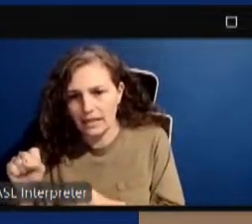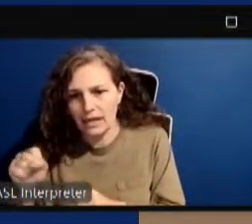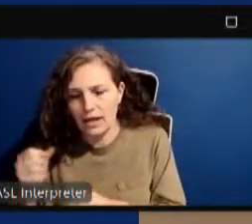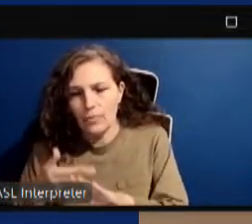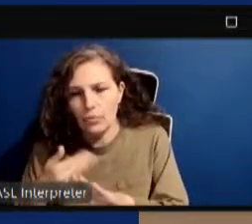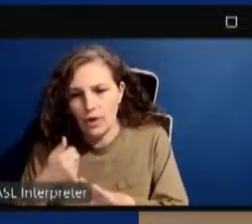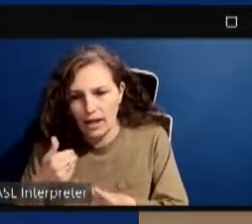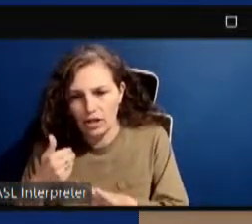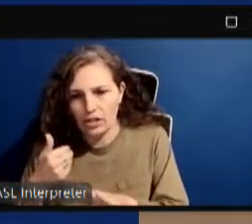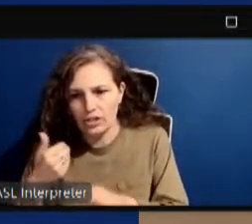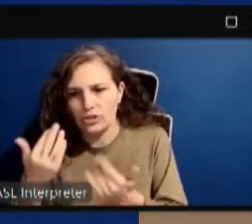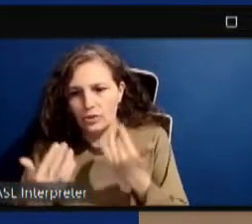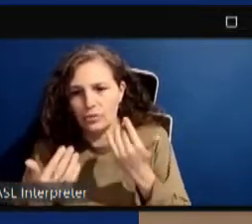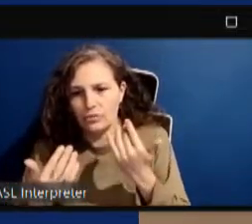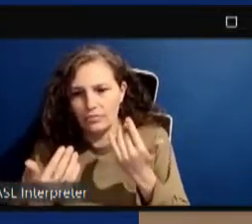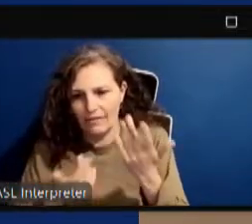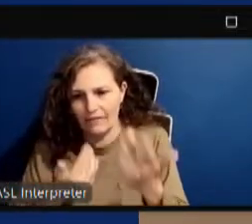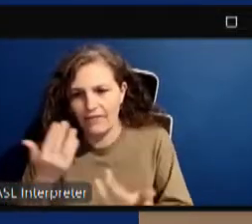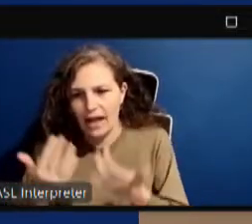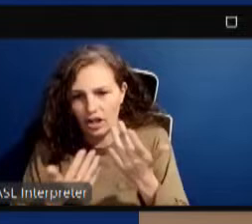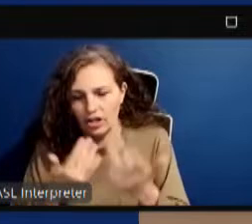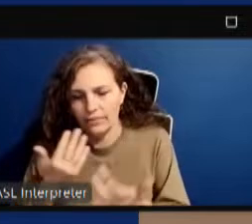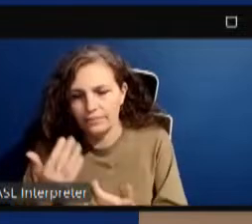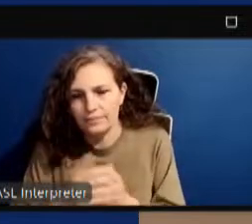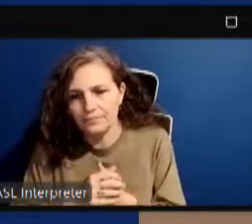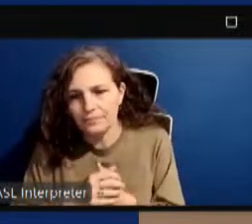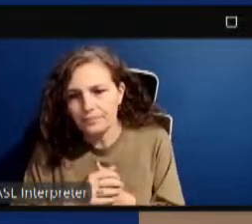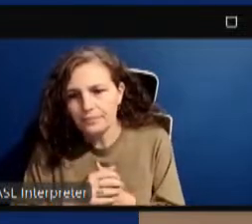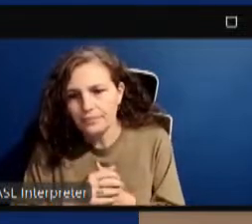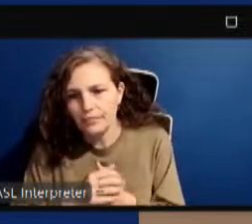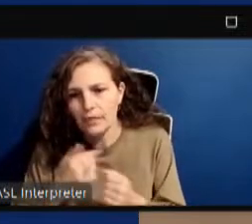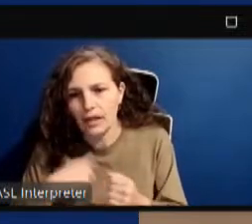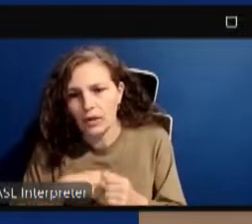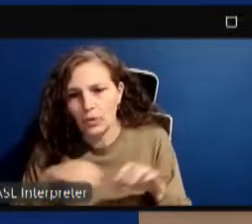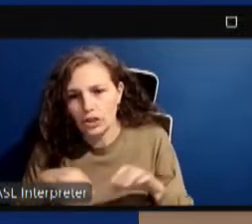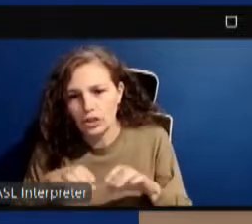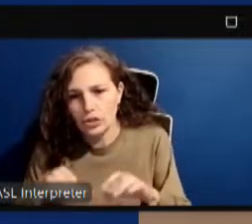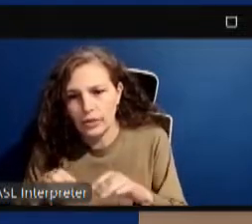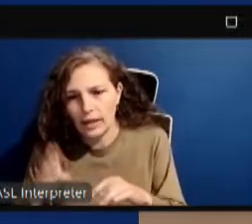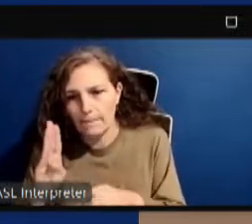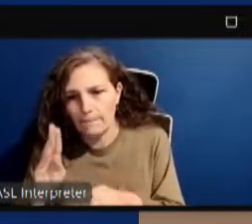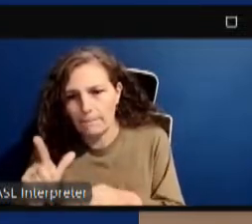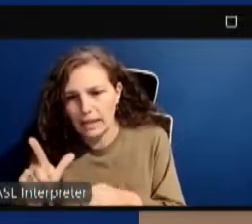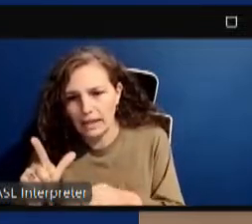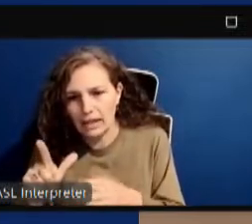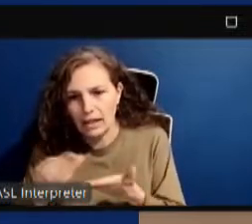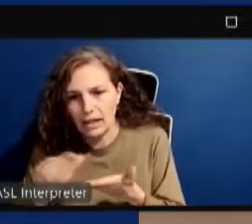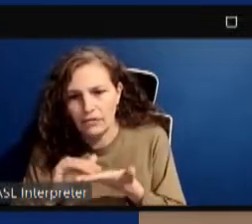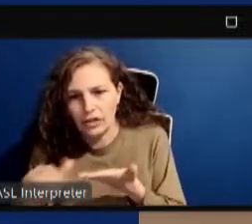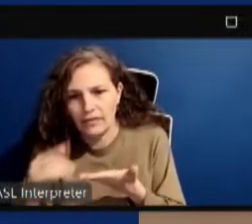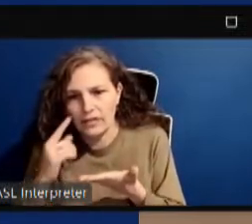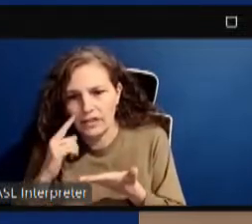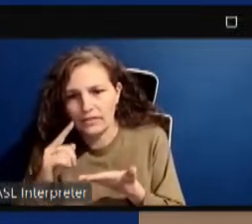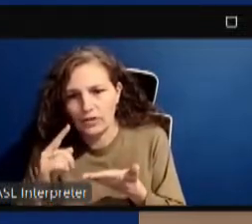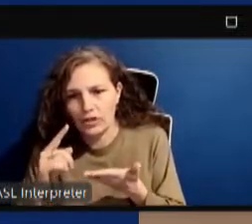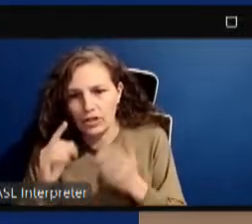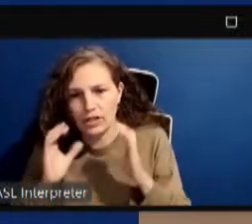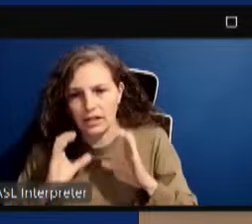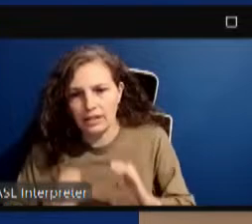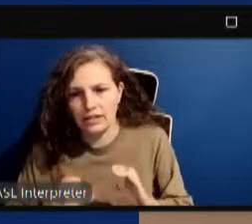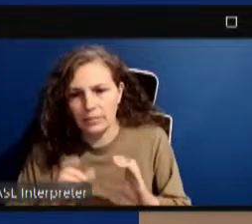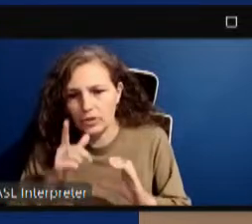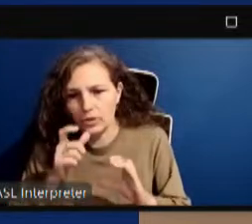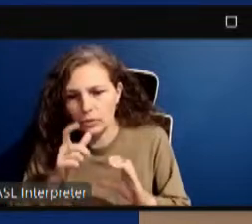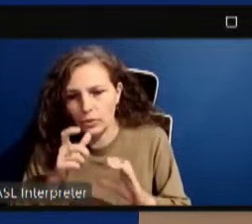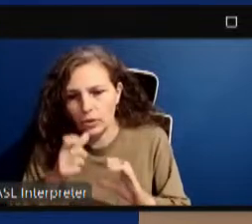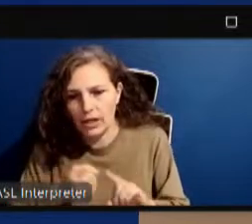disaster. We are doing bill forgiveness for customers that have been impacted by the